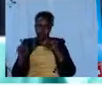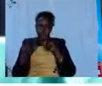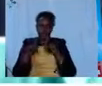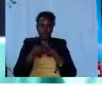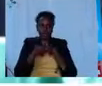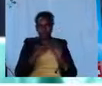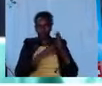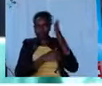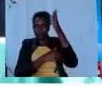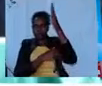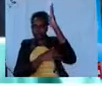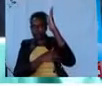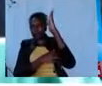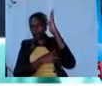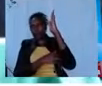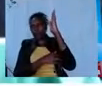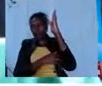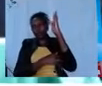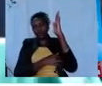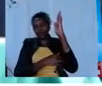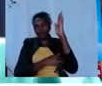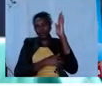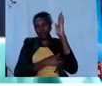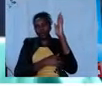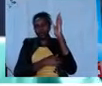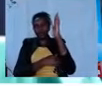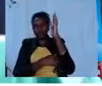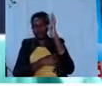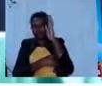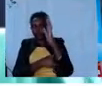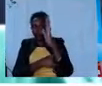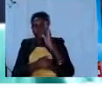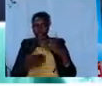Mungu kama wewe.